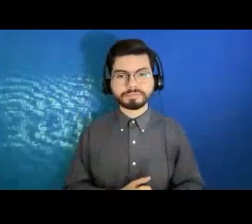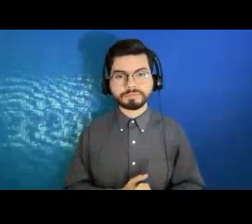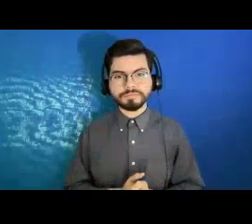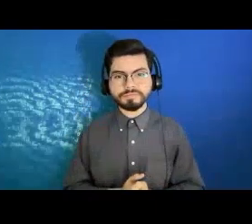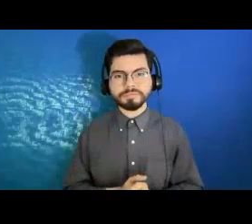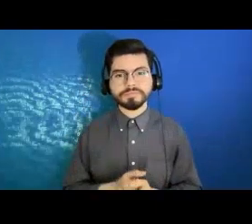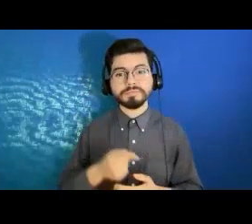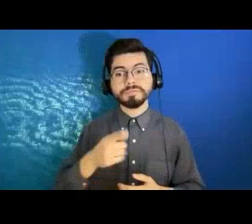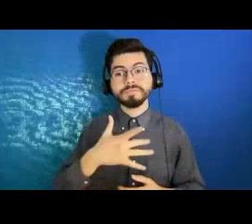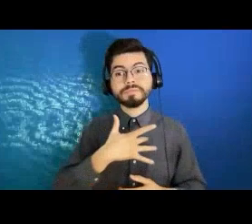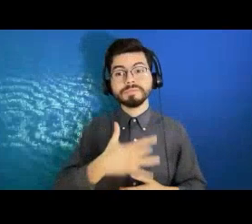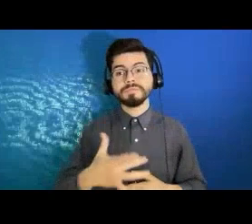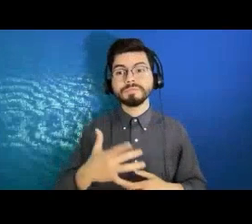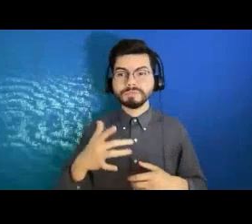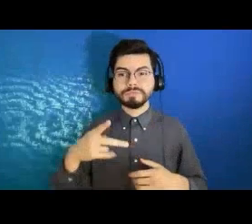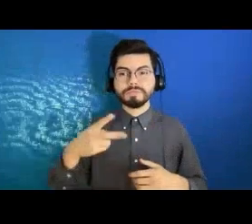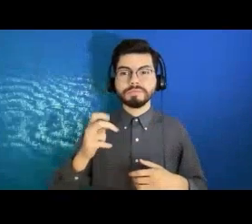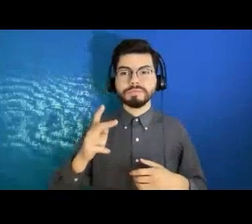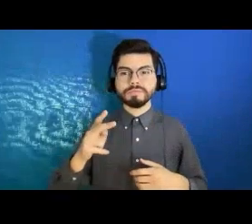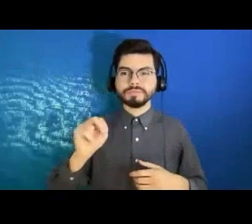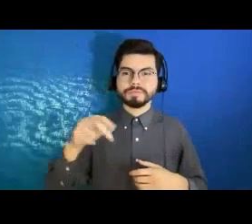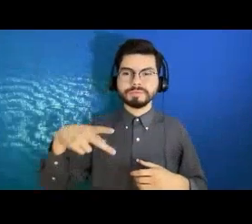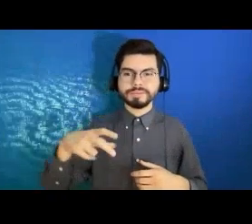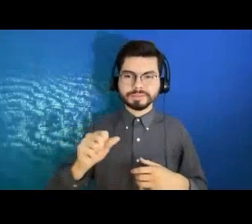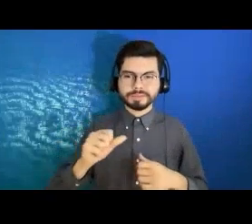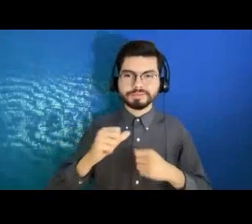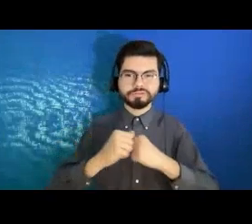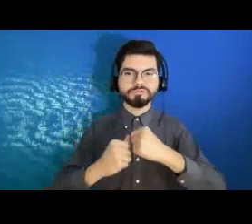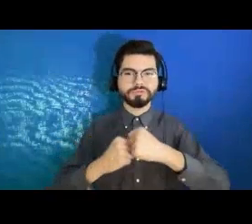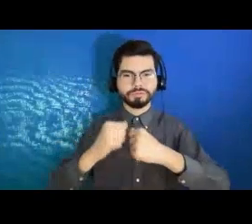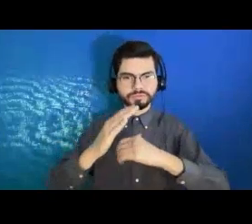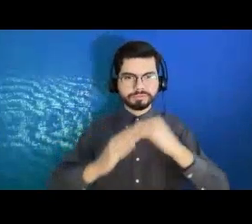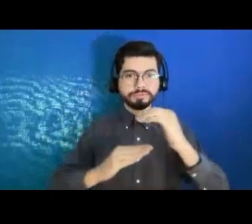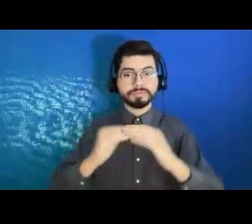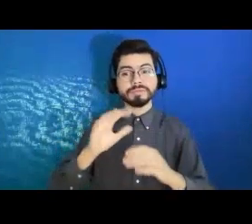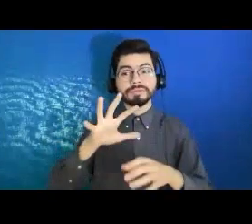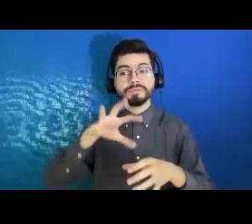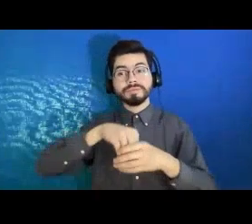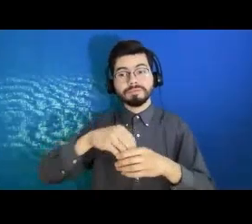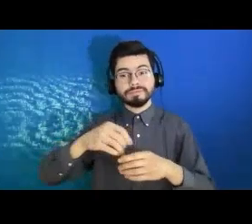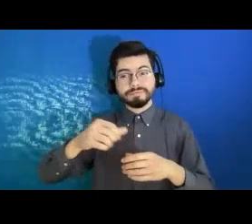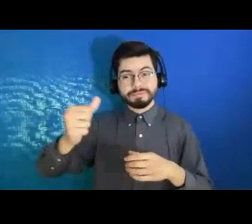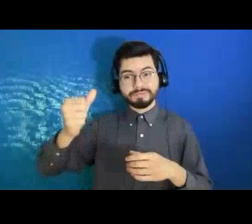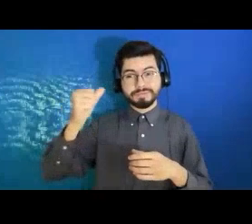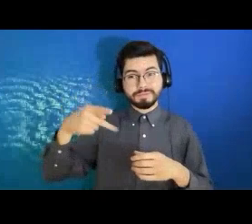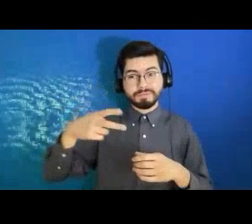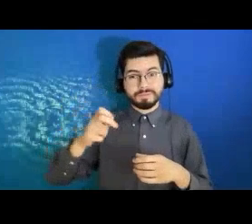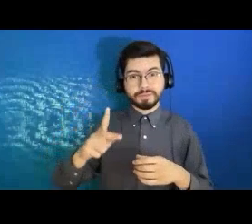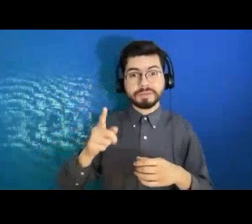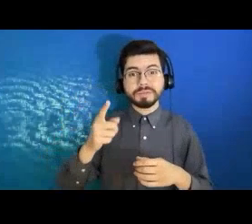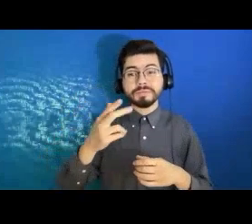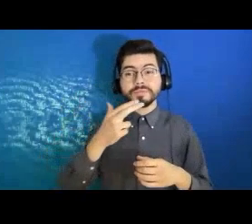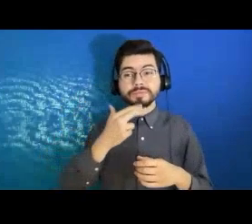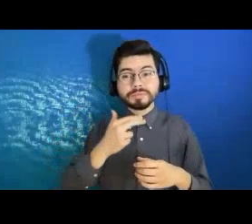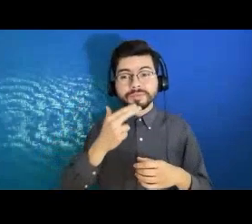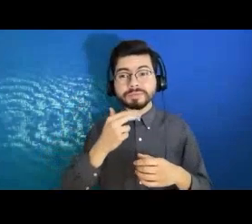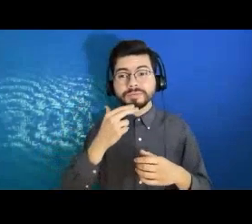Typical Park Service structure in the interior of the park. Little baby trees, darn near growing out of the